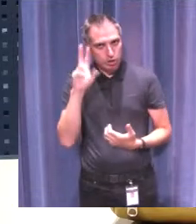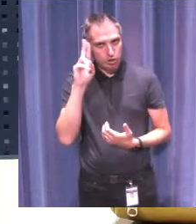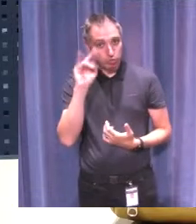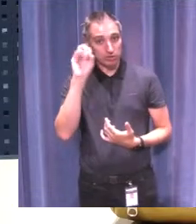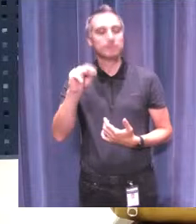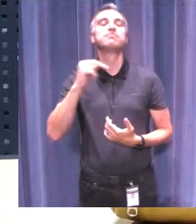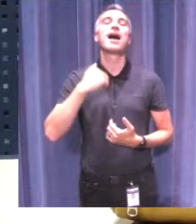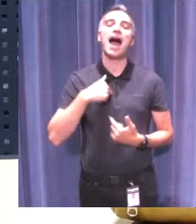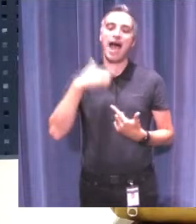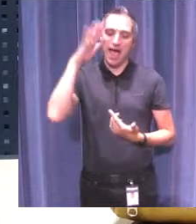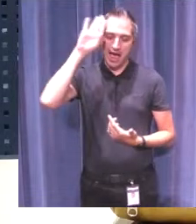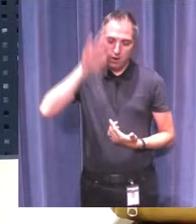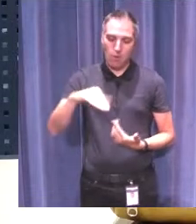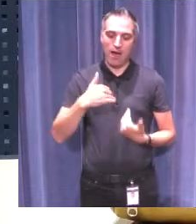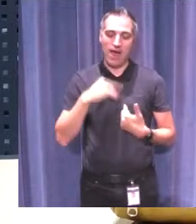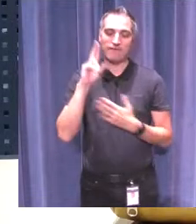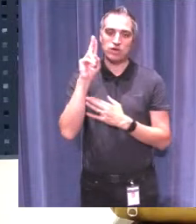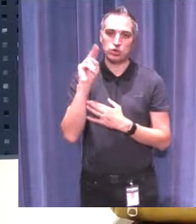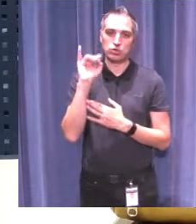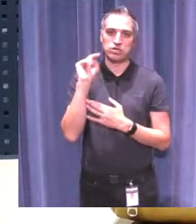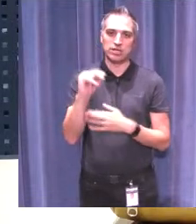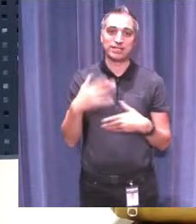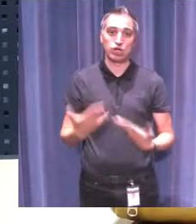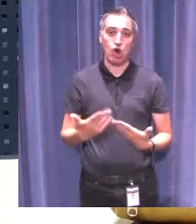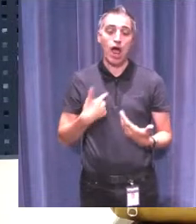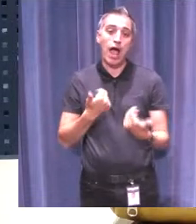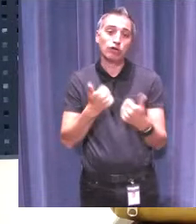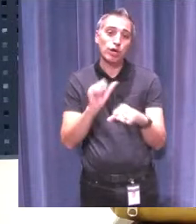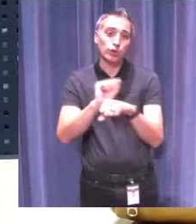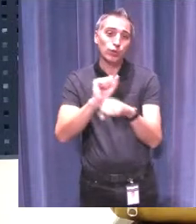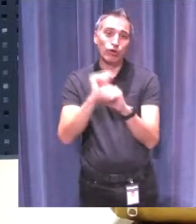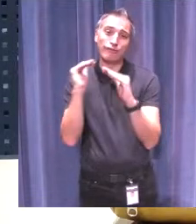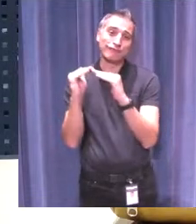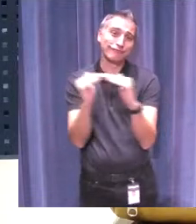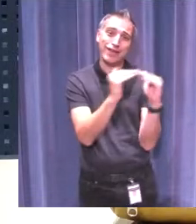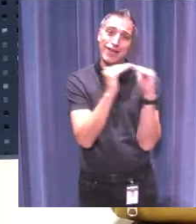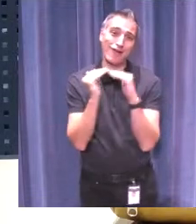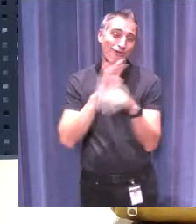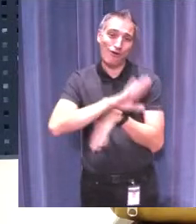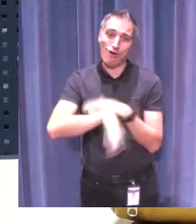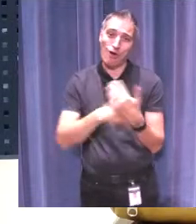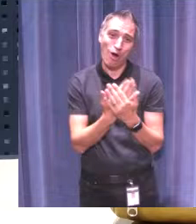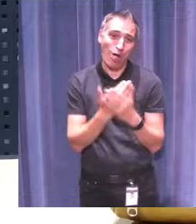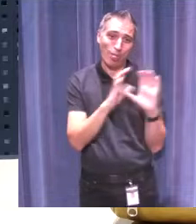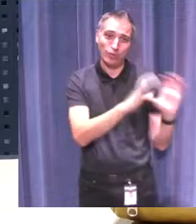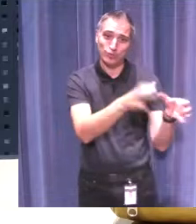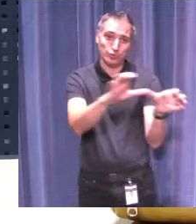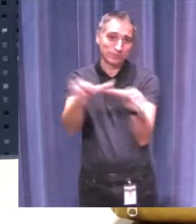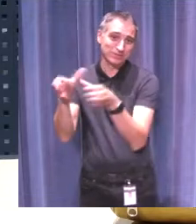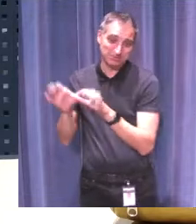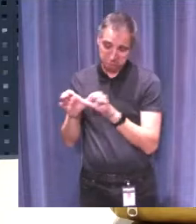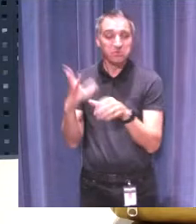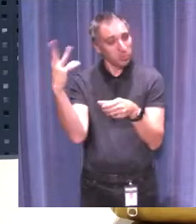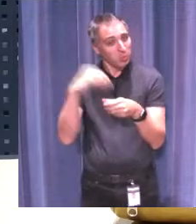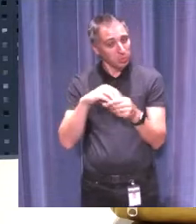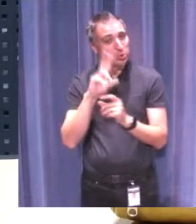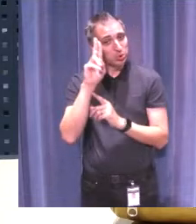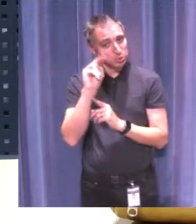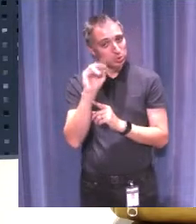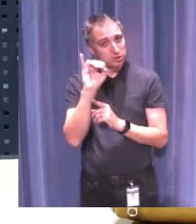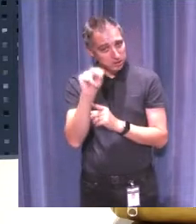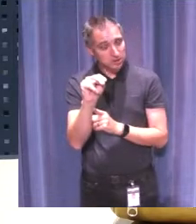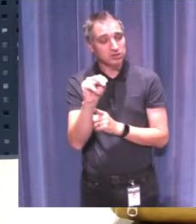union here. I try to work fairly with all groups, and that would also be union members